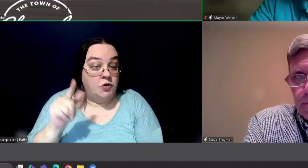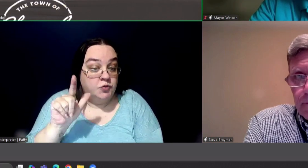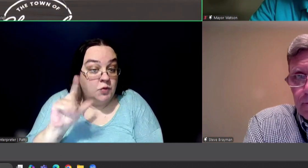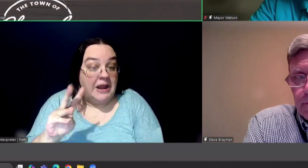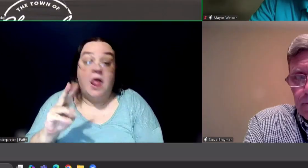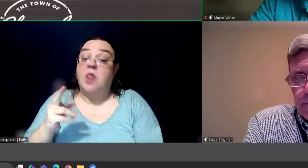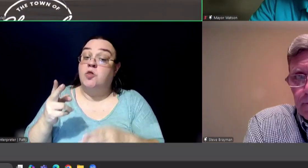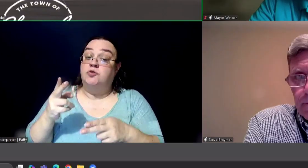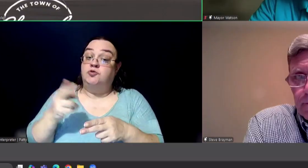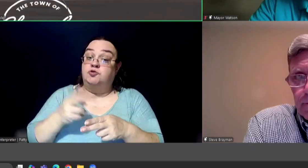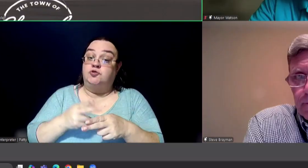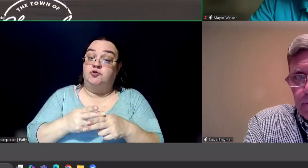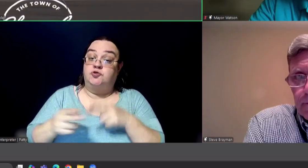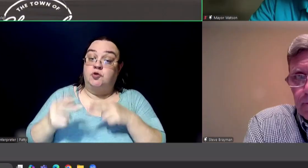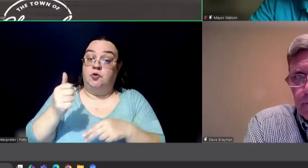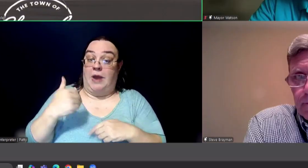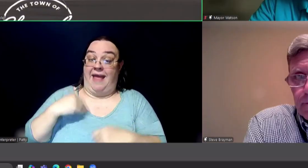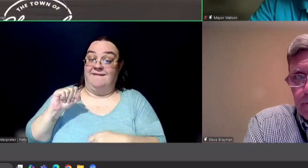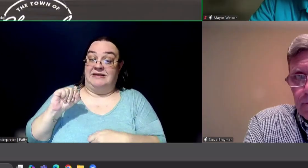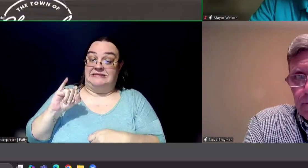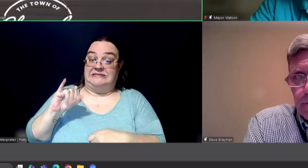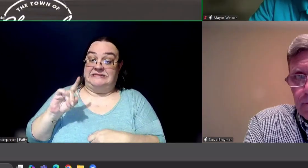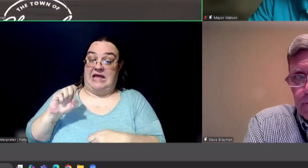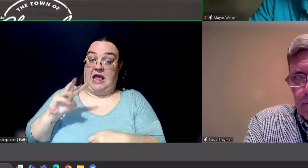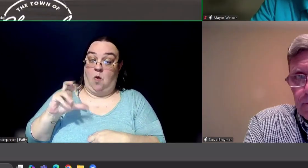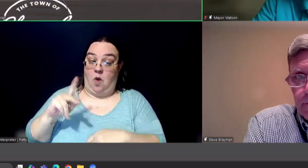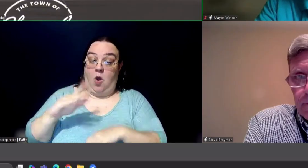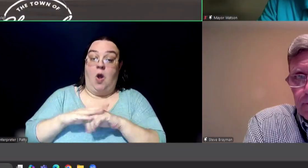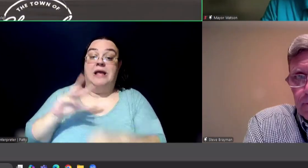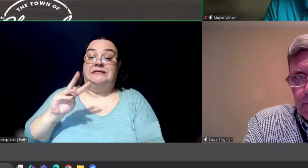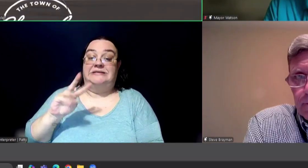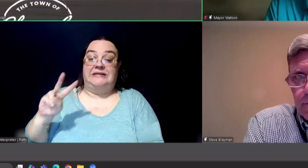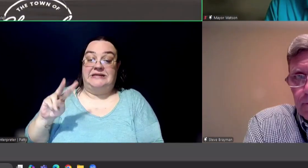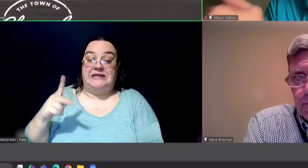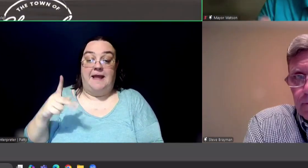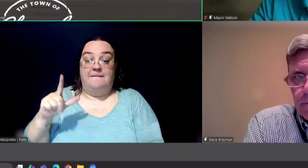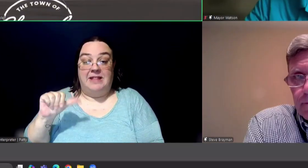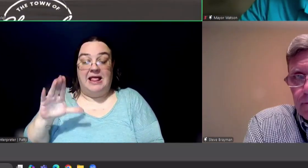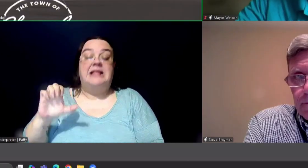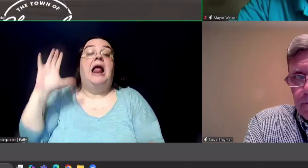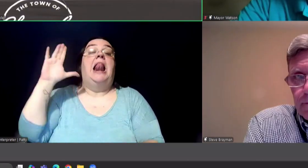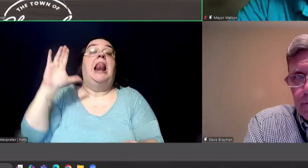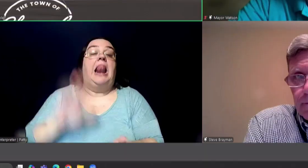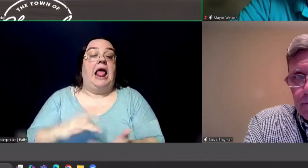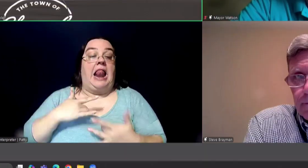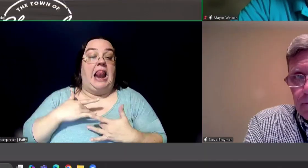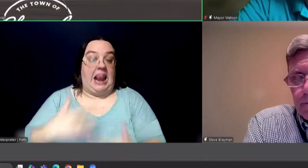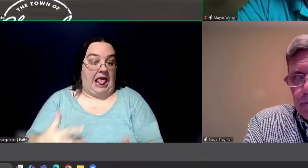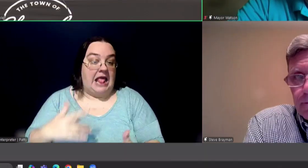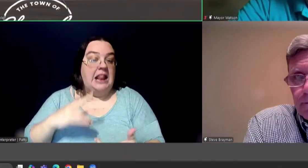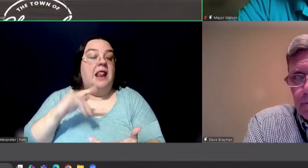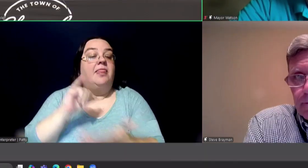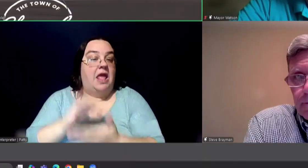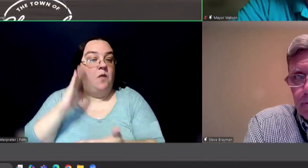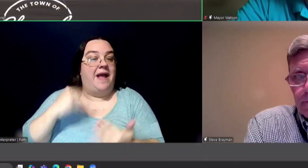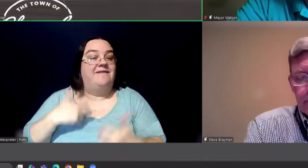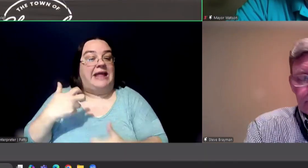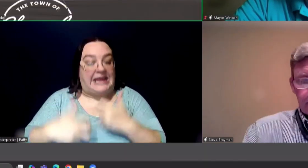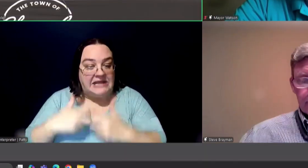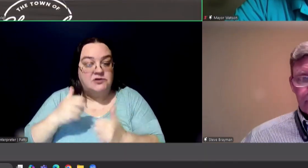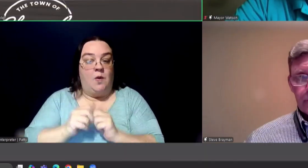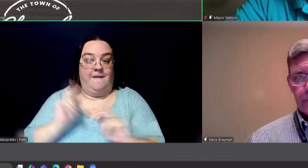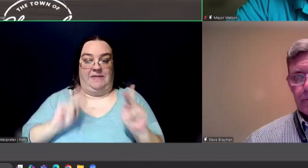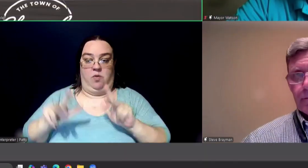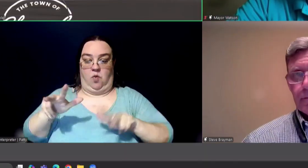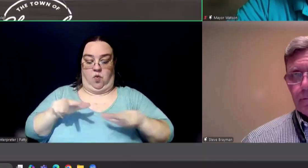get a sidewalk on 62nd Place, the less likely it is that we have issues with pedestrian safety